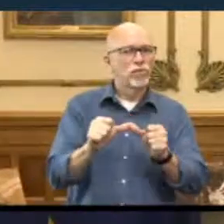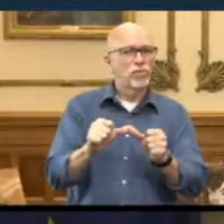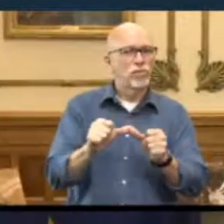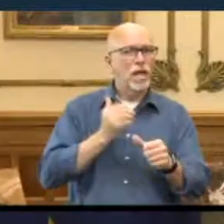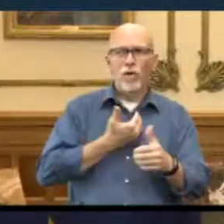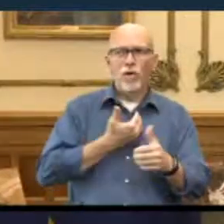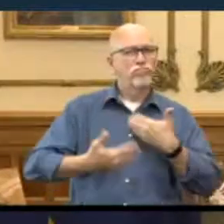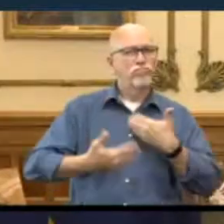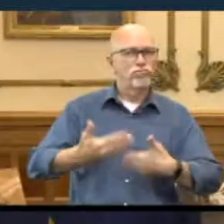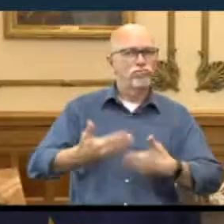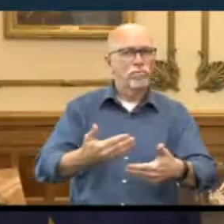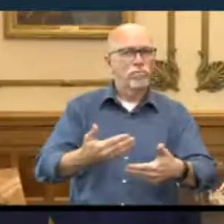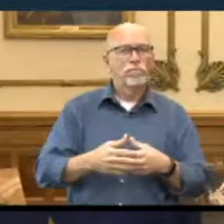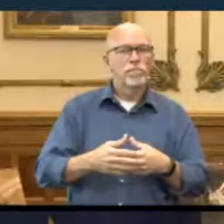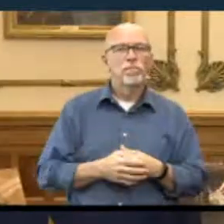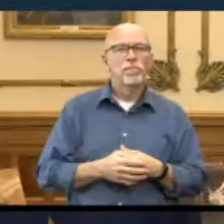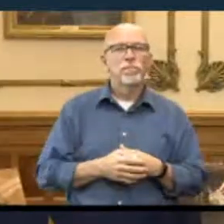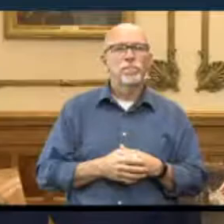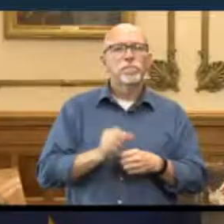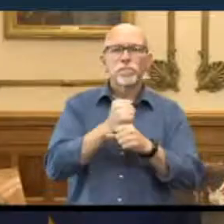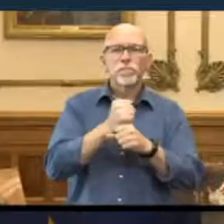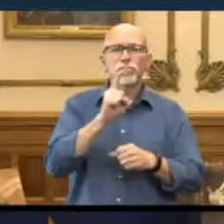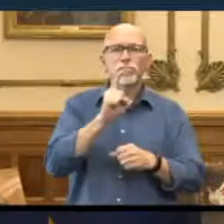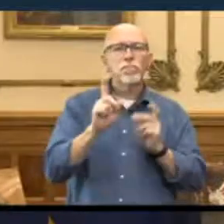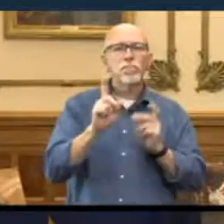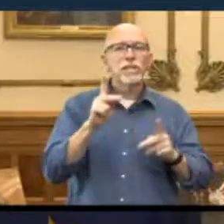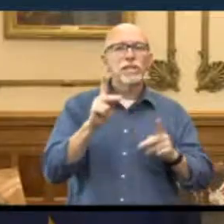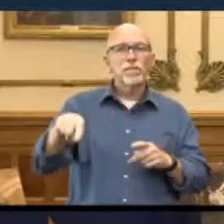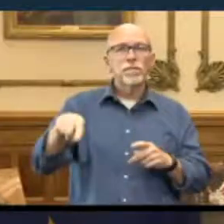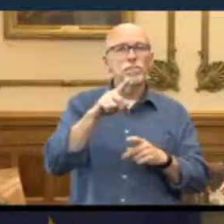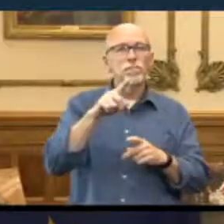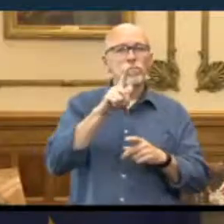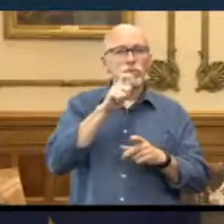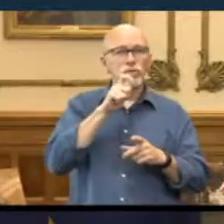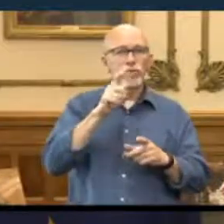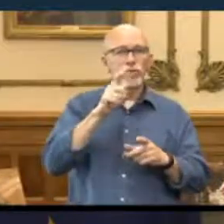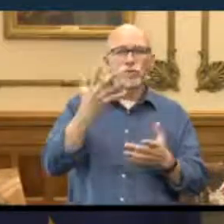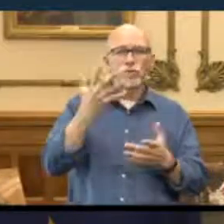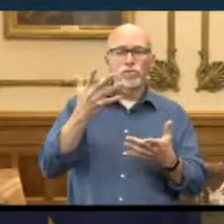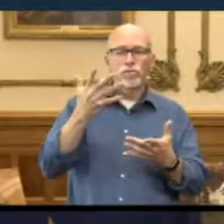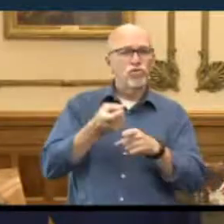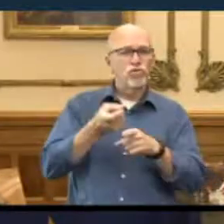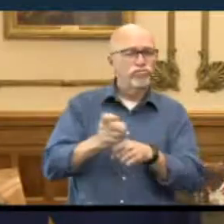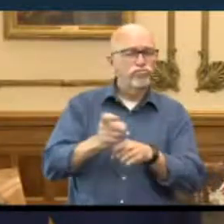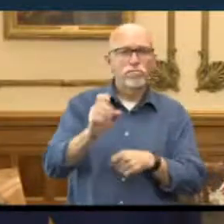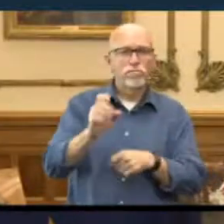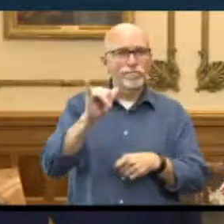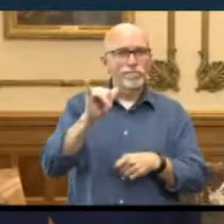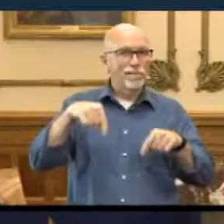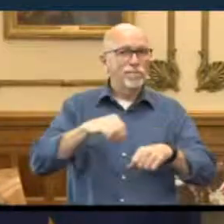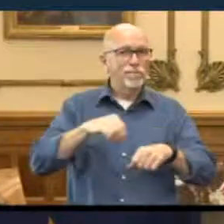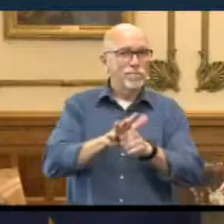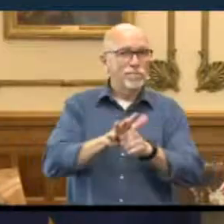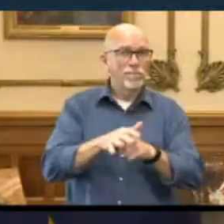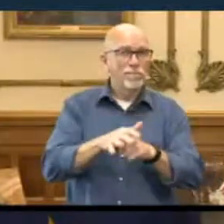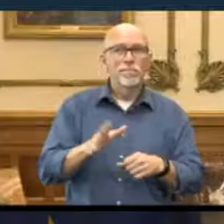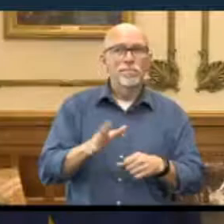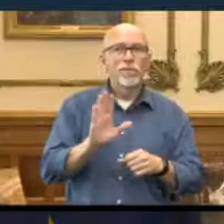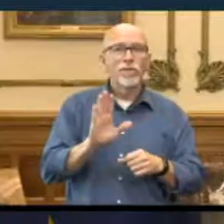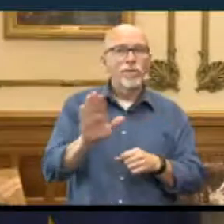momentum and I think so. and make sure folks who have been crushed by this in terms of